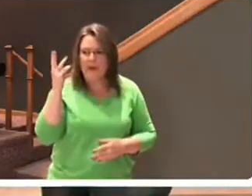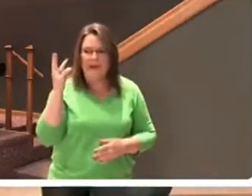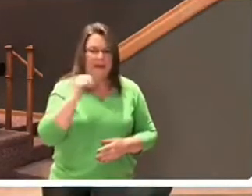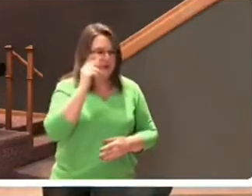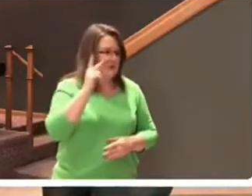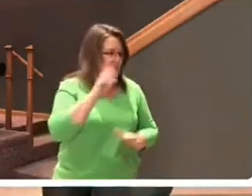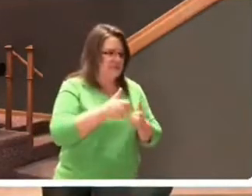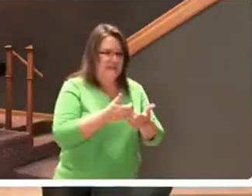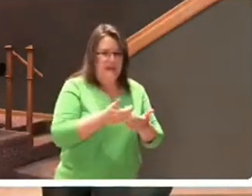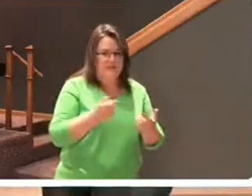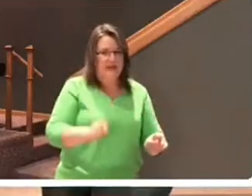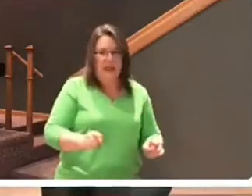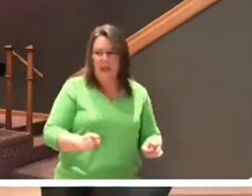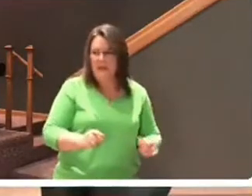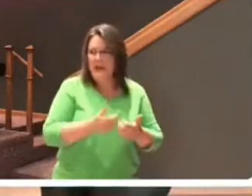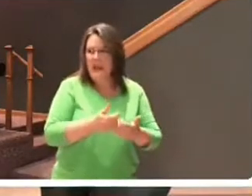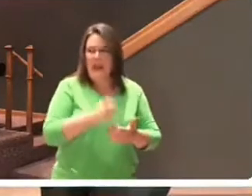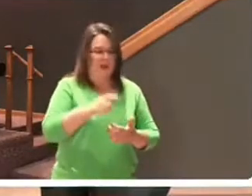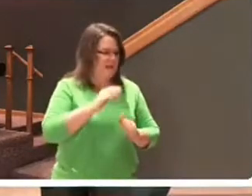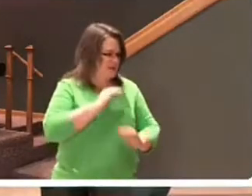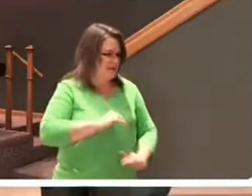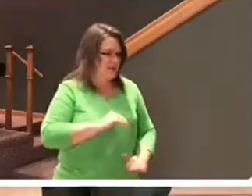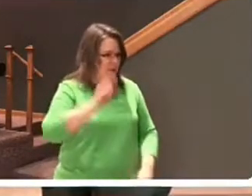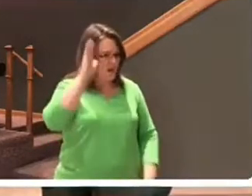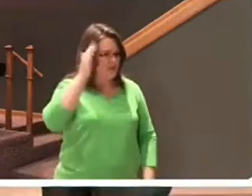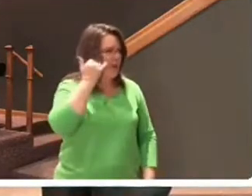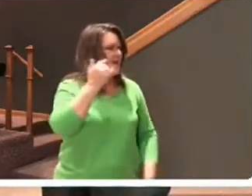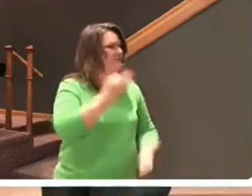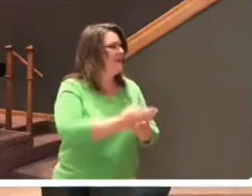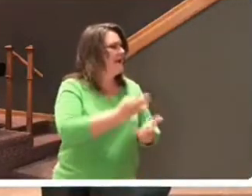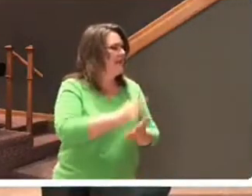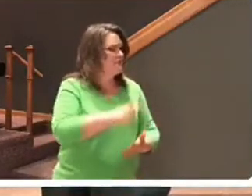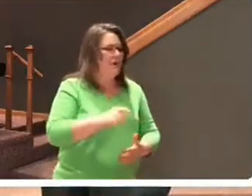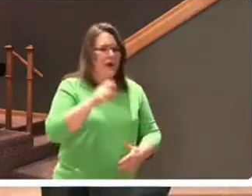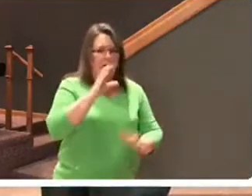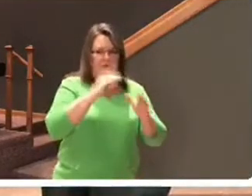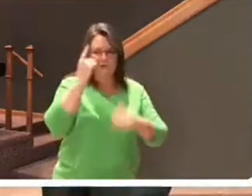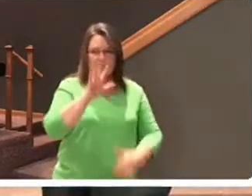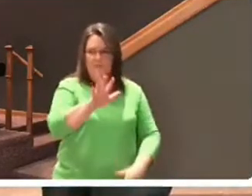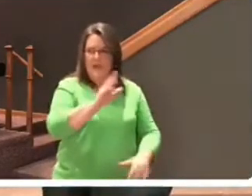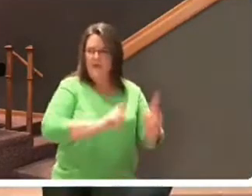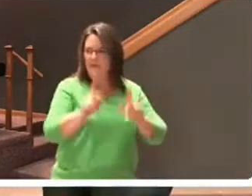see how it's going to happen, how the need's going to be met? Raise your hand up. I'm looking for 5 people.